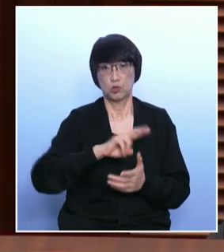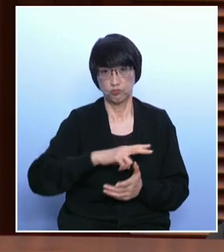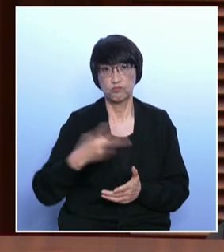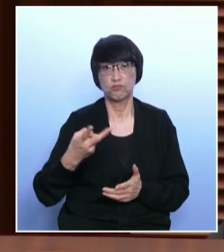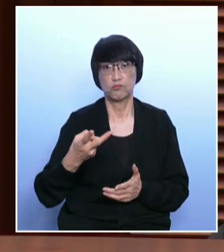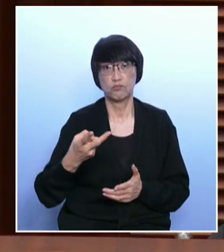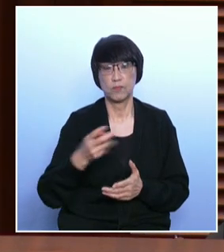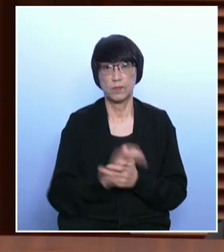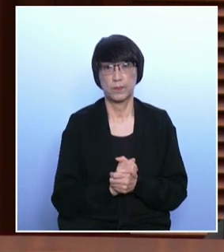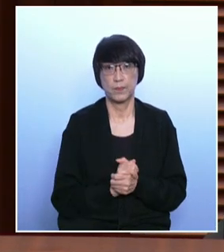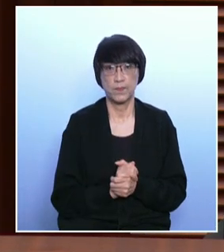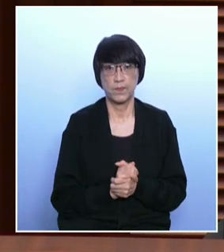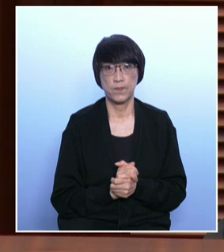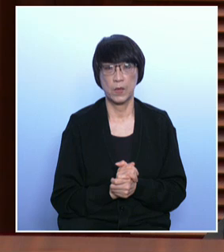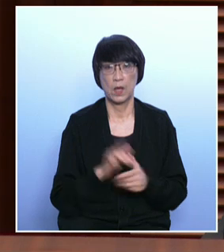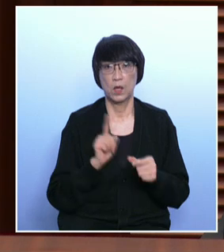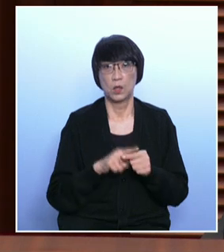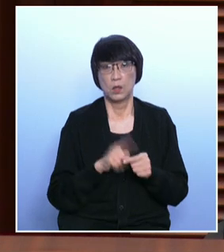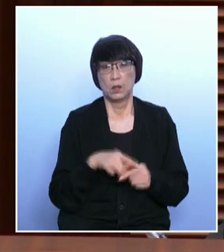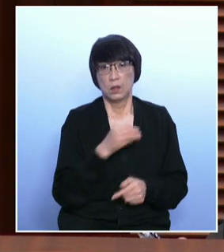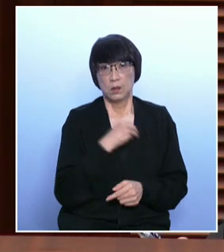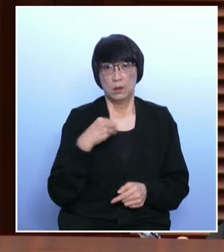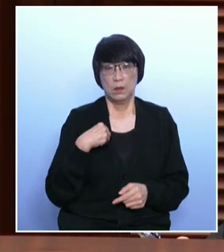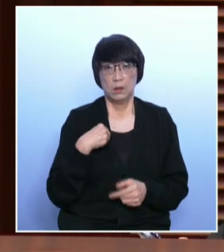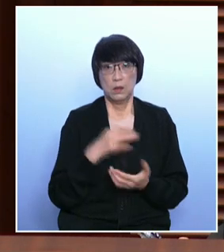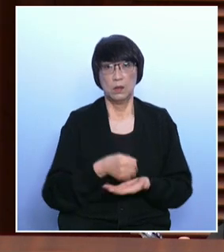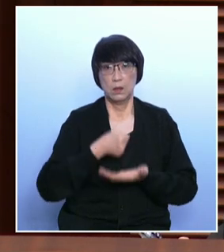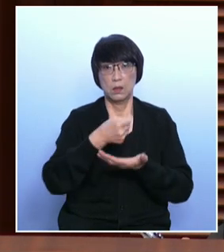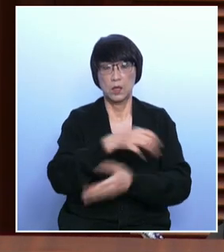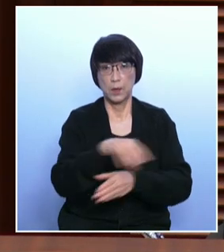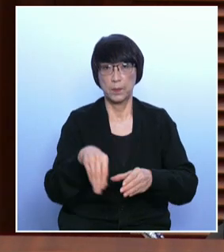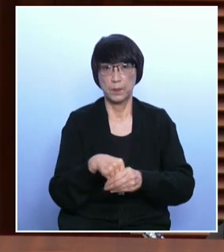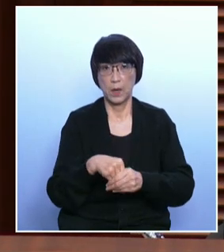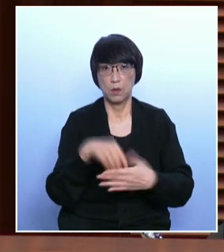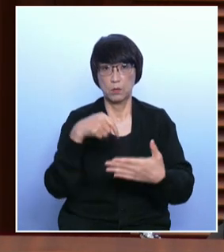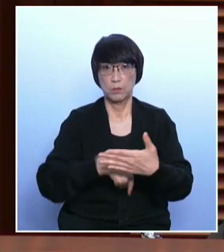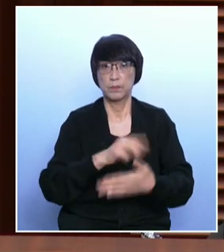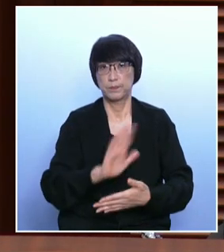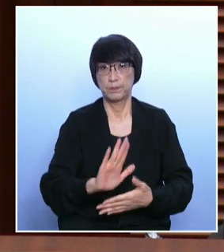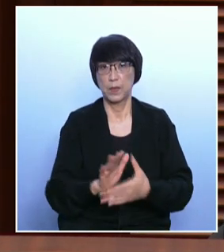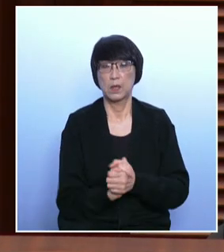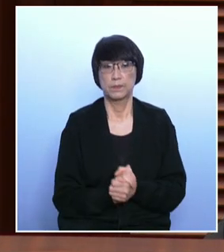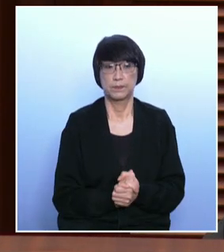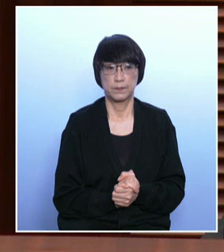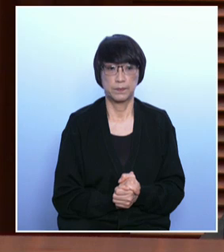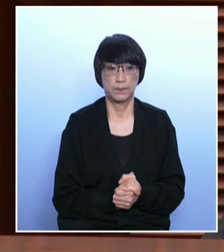that we could increase the number of mobile clinics. In relation to price,